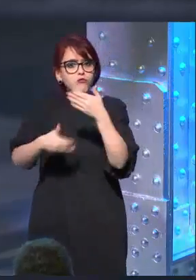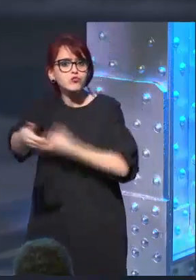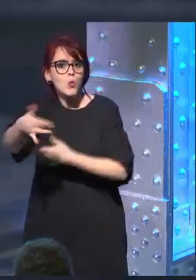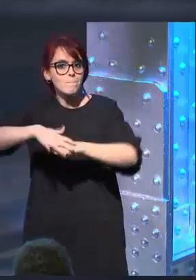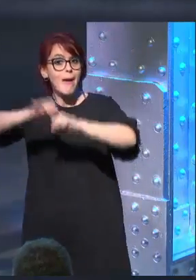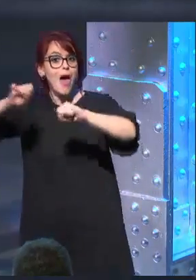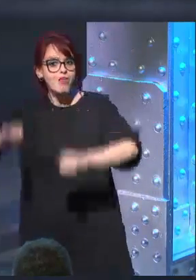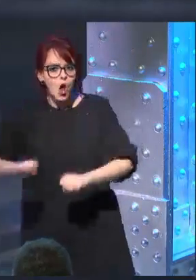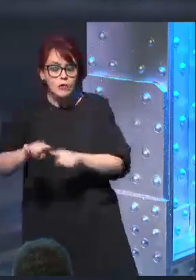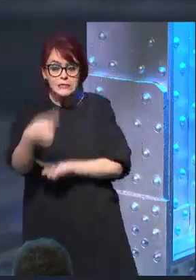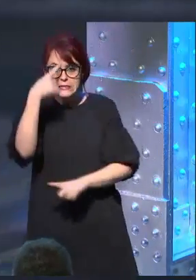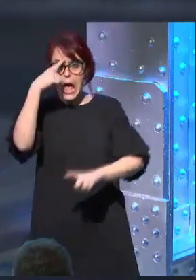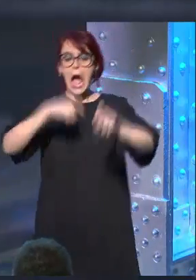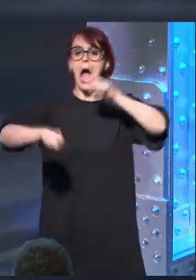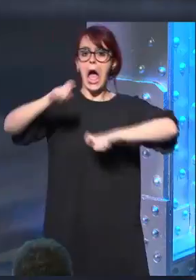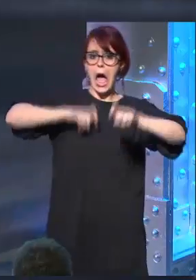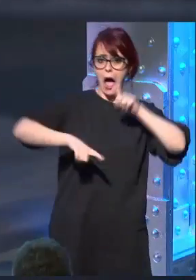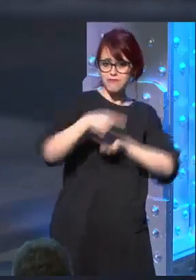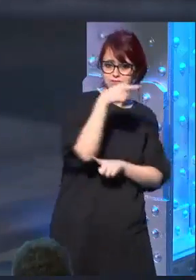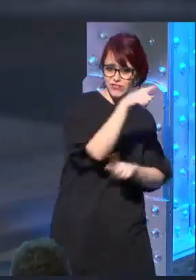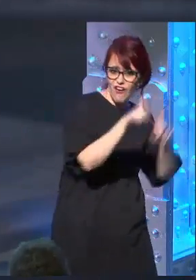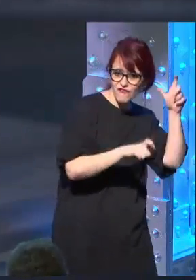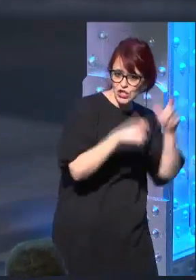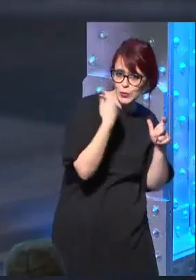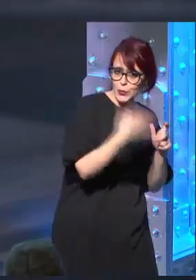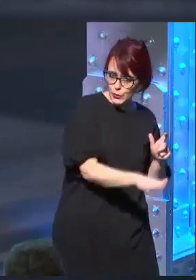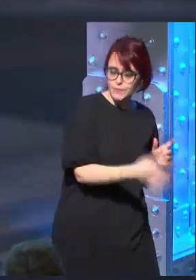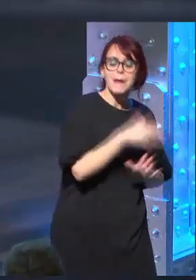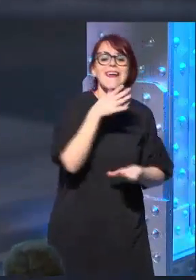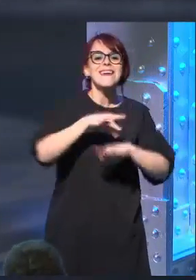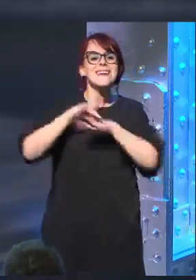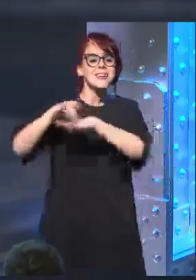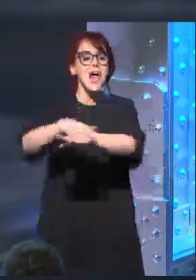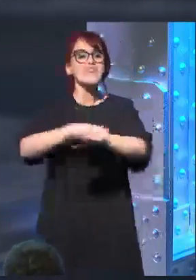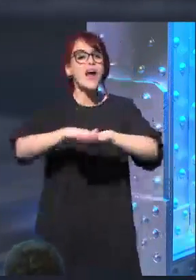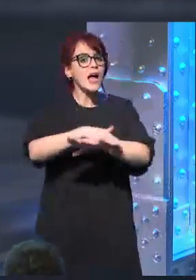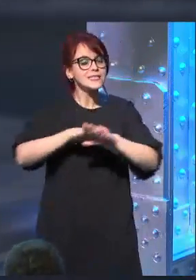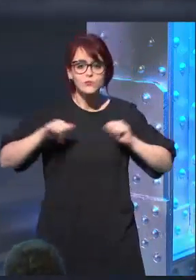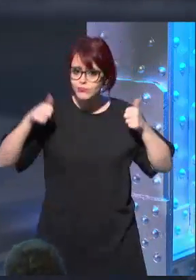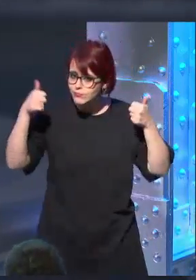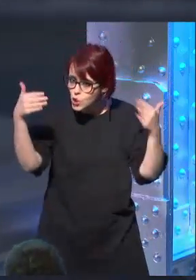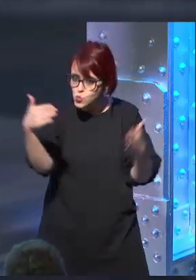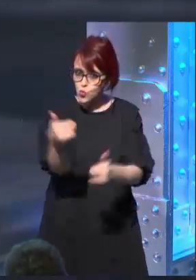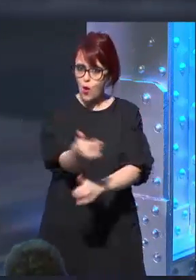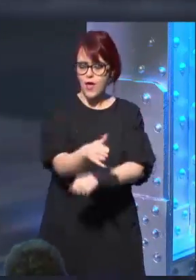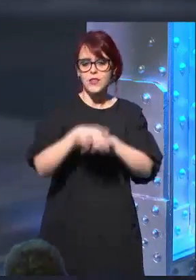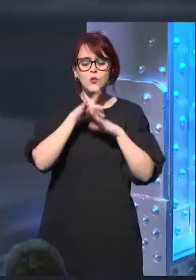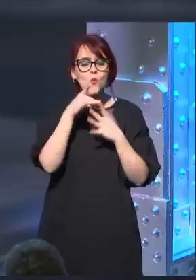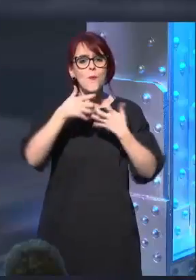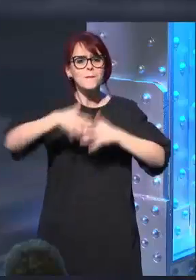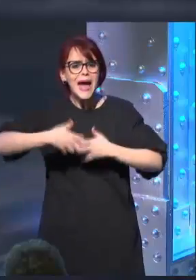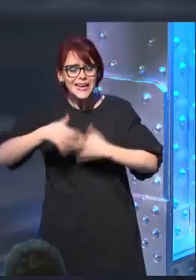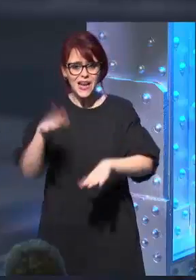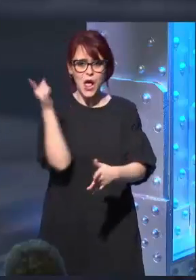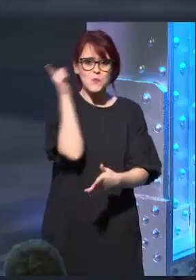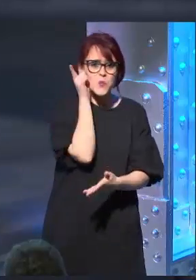could potentially be a factor to get a job or not in the future. There is no manual that says this is